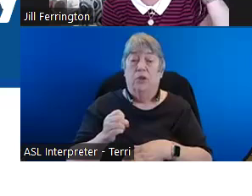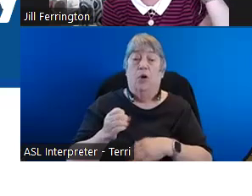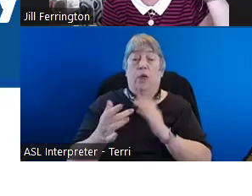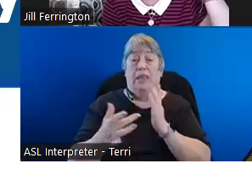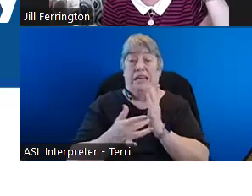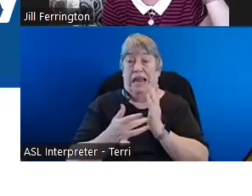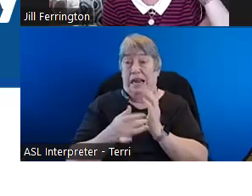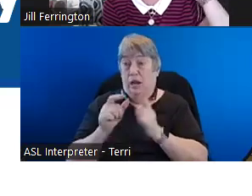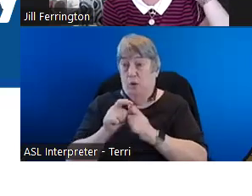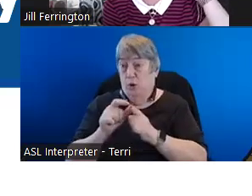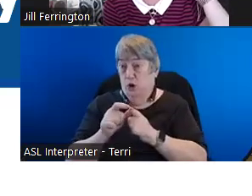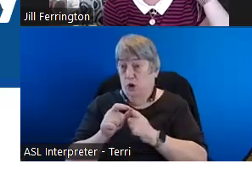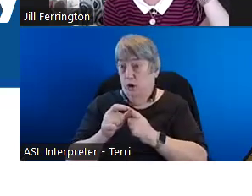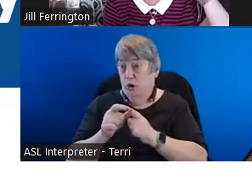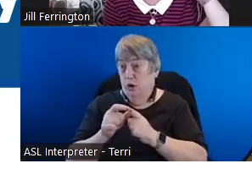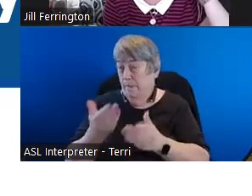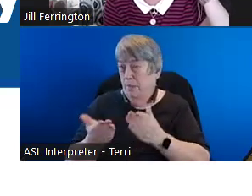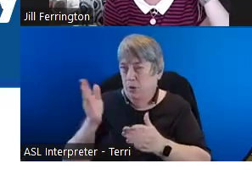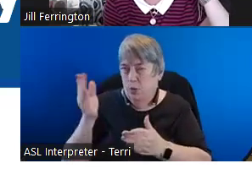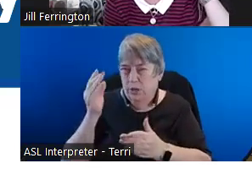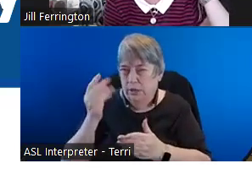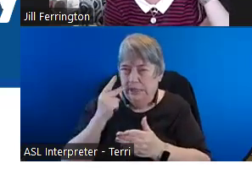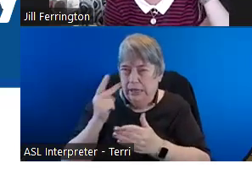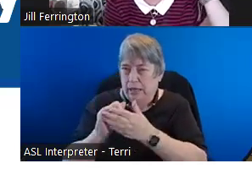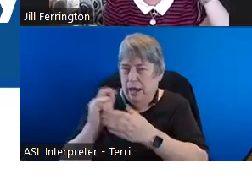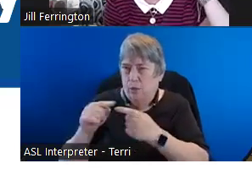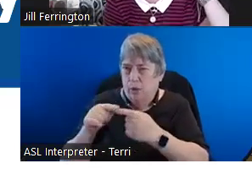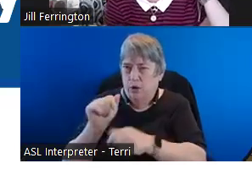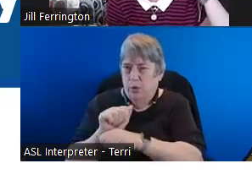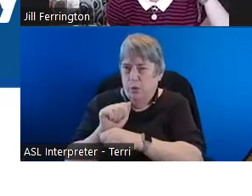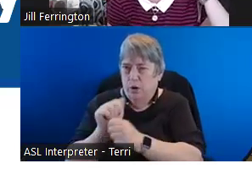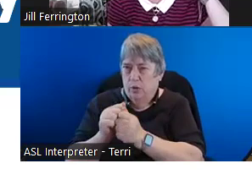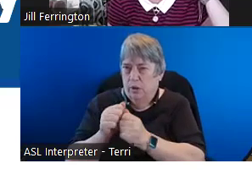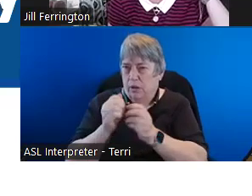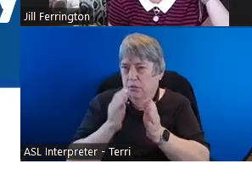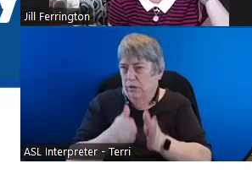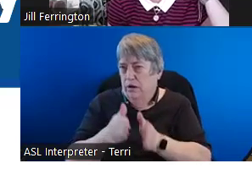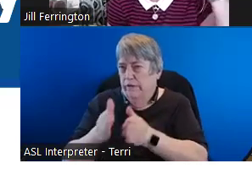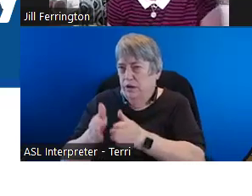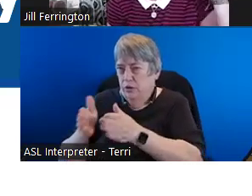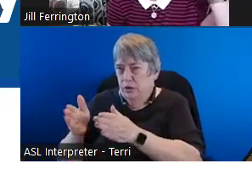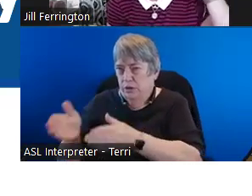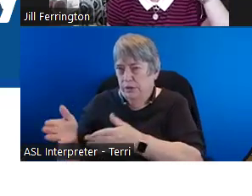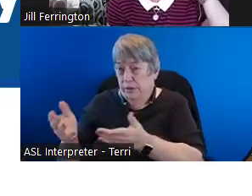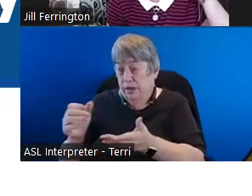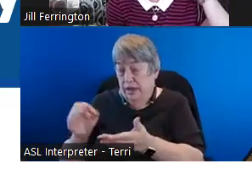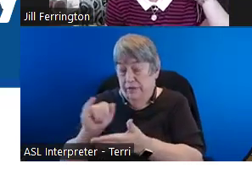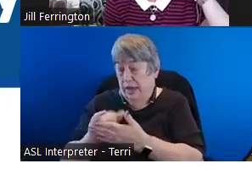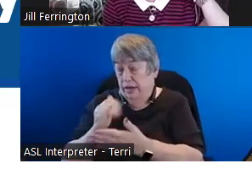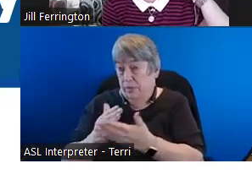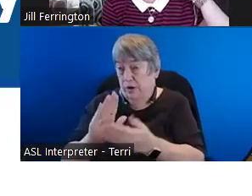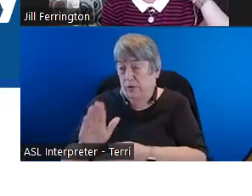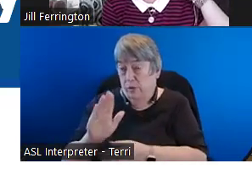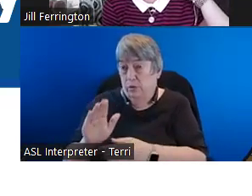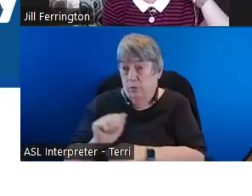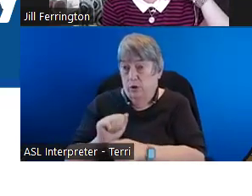that you might hear as you're working with individuals and you're getting to know their voc rehab counselors, if that's part of your work, is